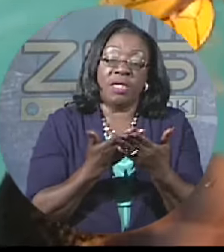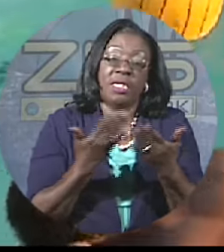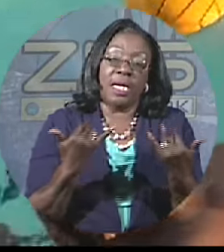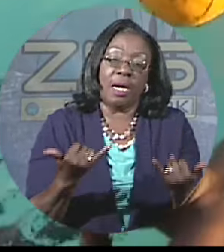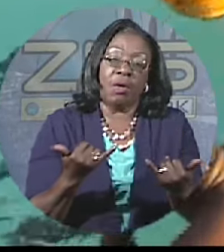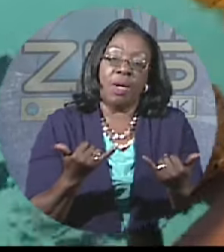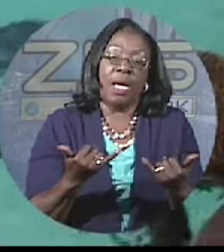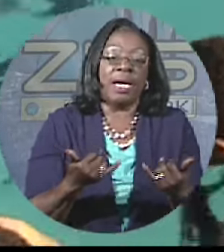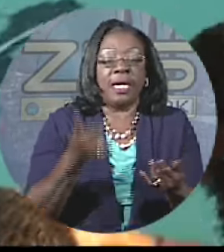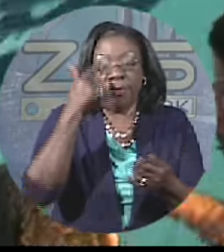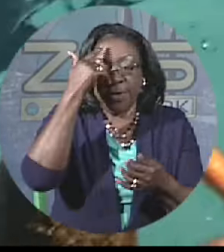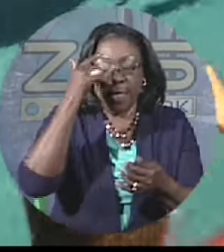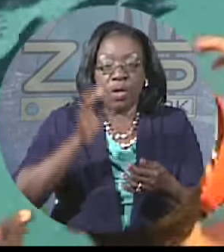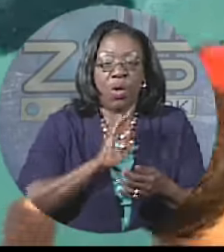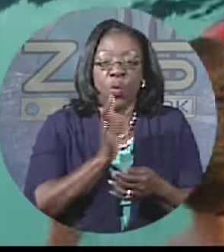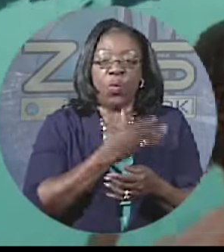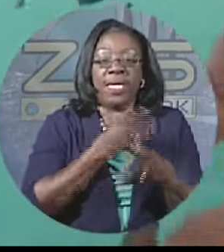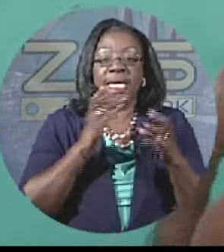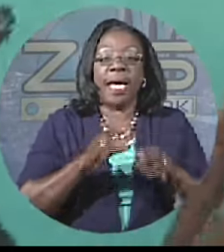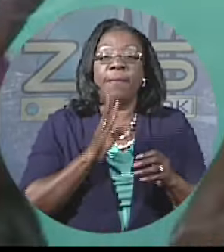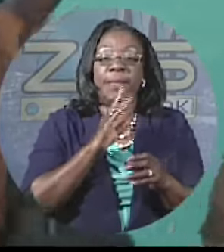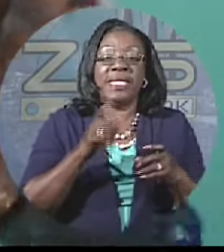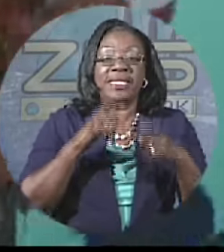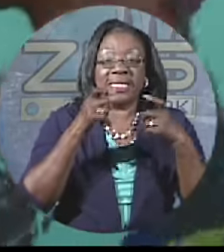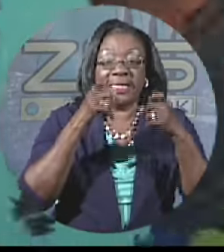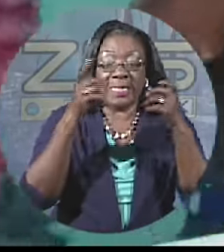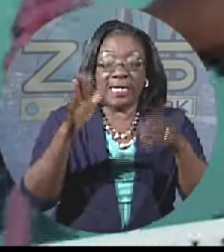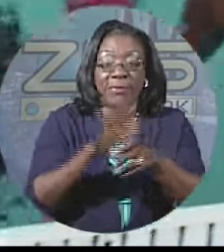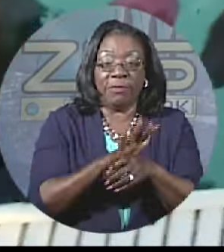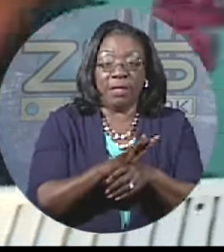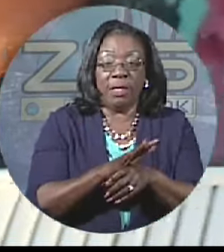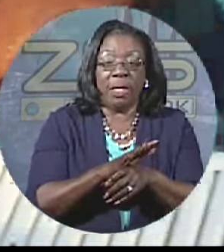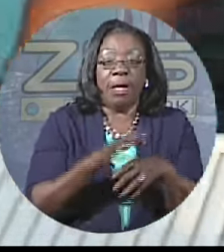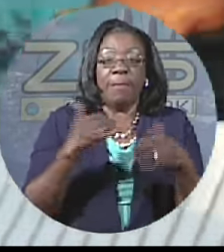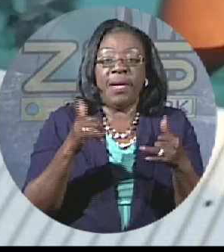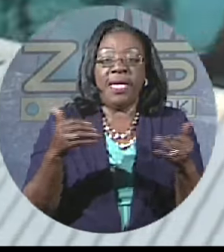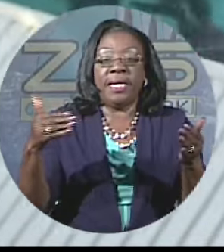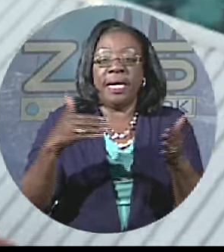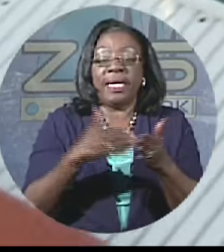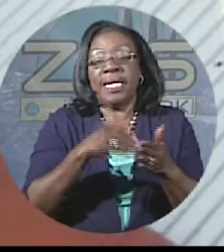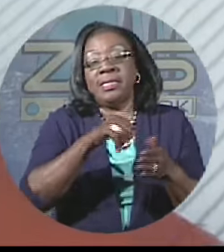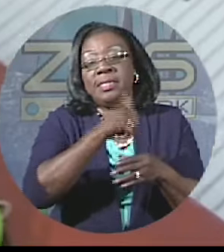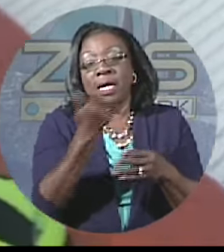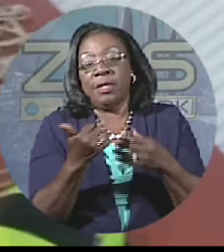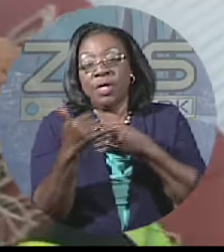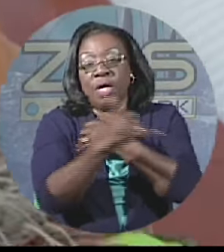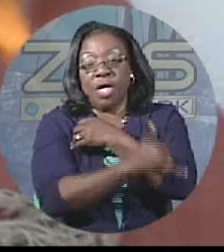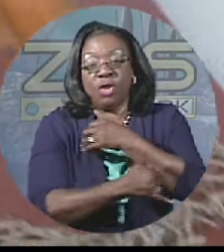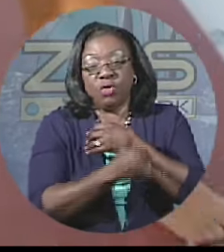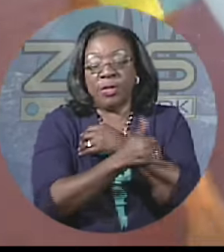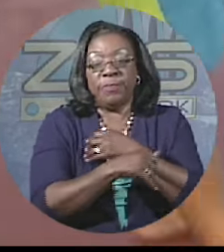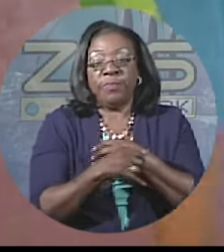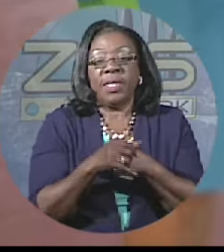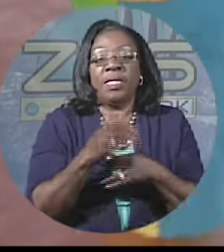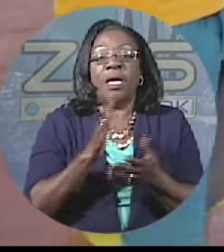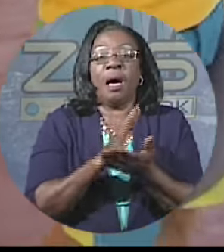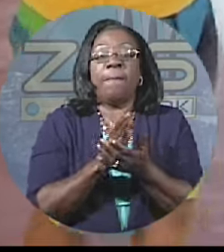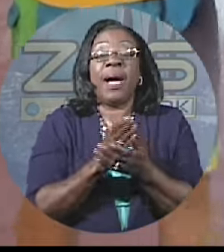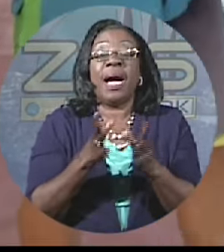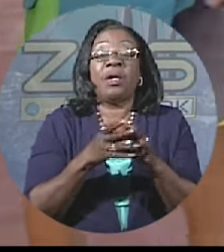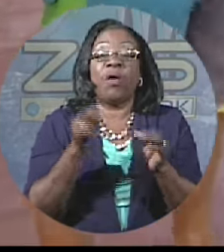successful in these upcoming events. Now Sastry and the Sasso brothers are part of a 20-member team set to compete in